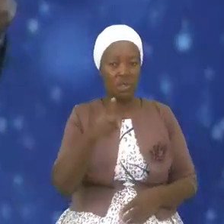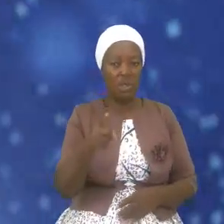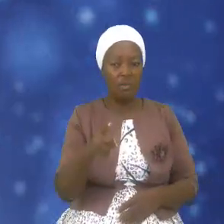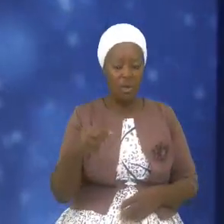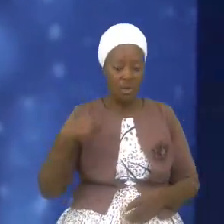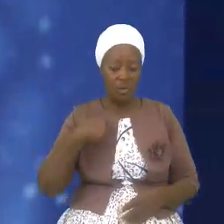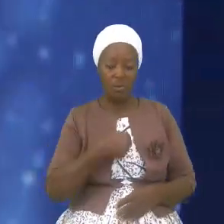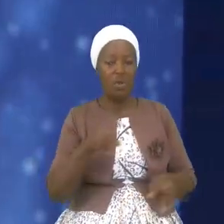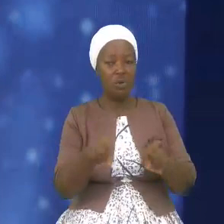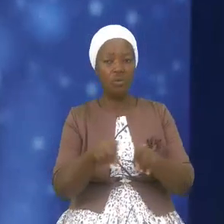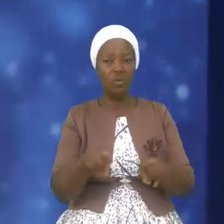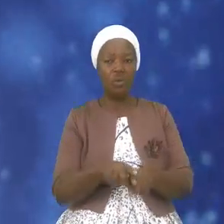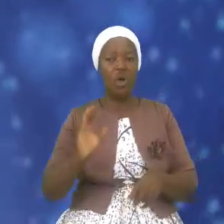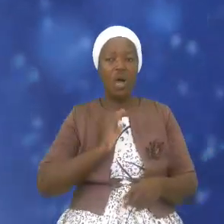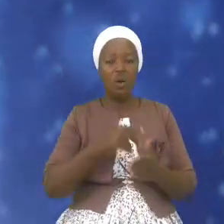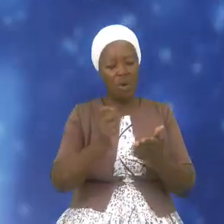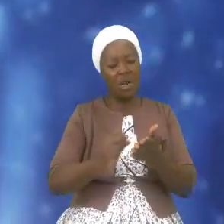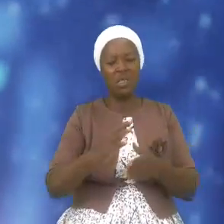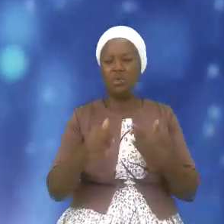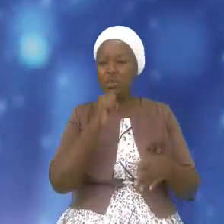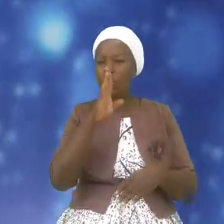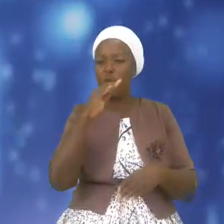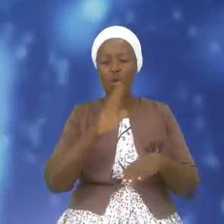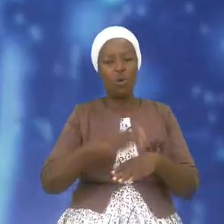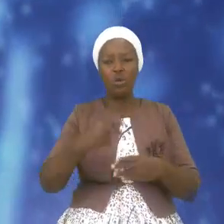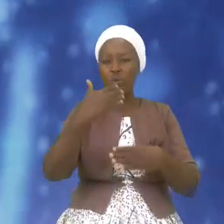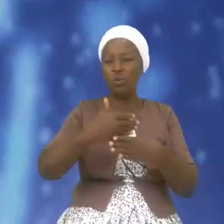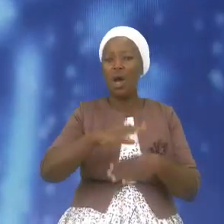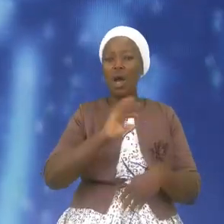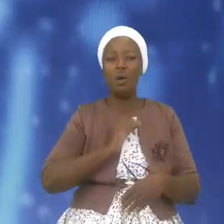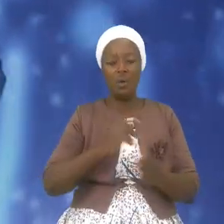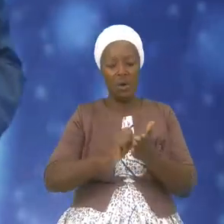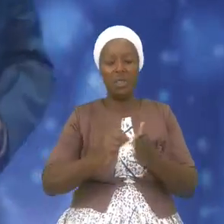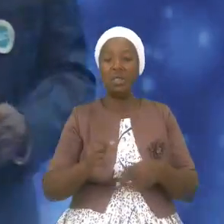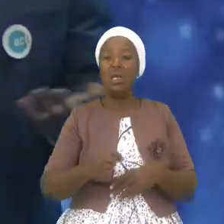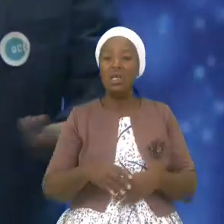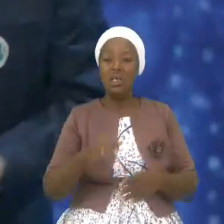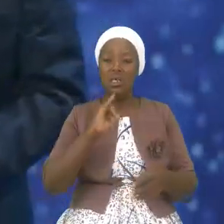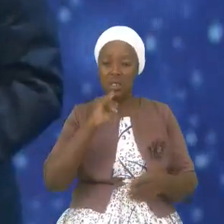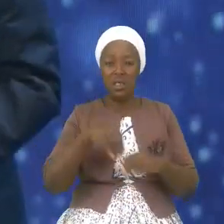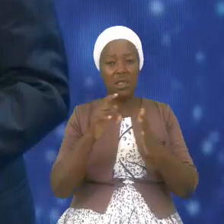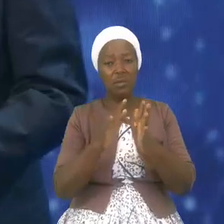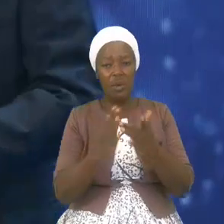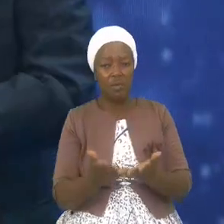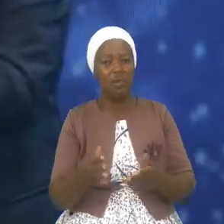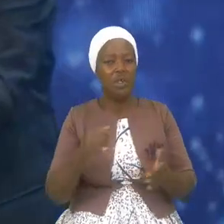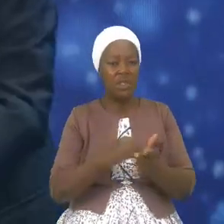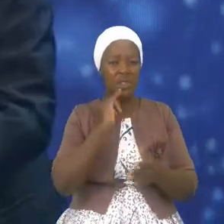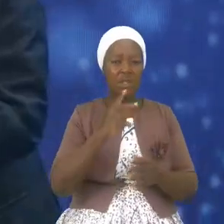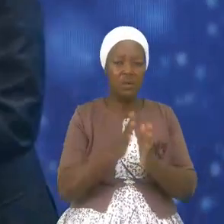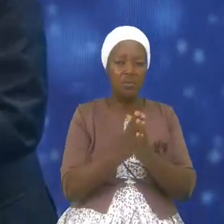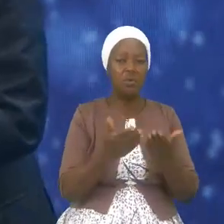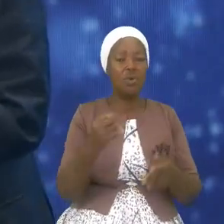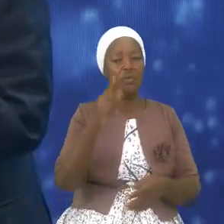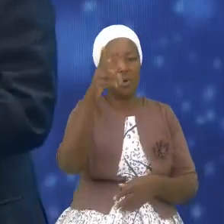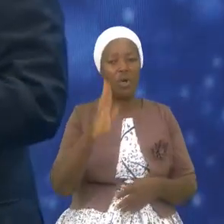Our writing is in the scripture. It's in the book of God. And Philip is asking us, the preacher